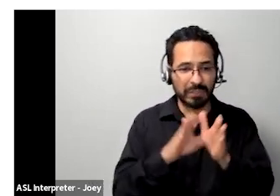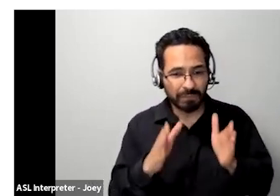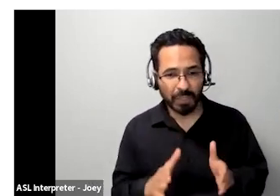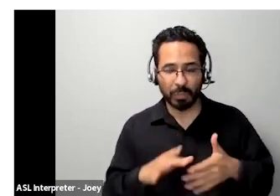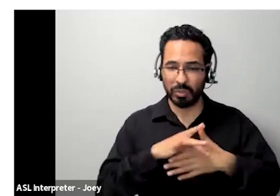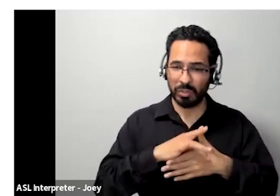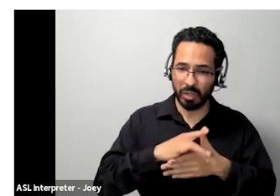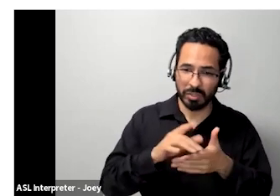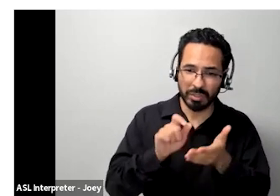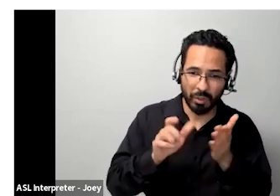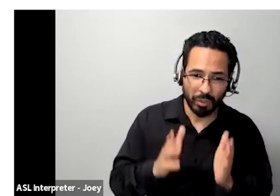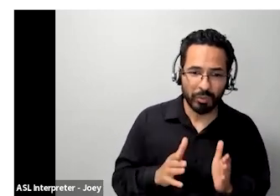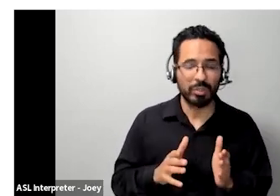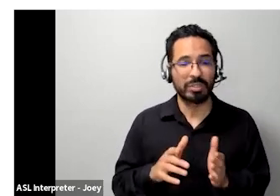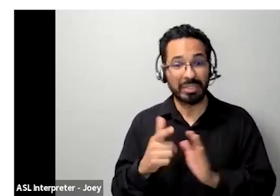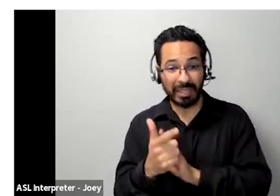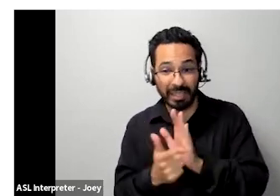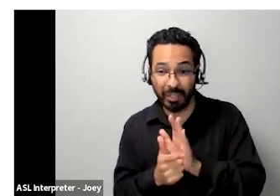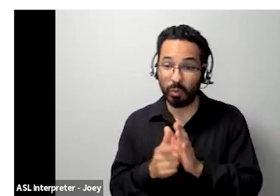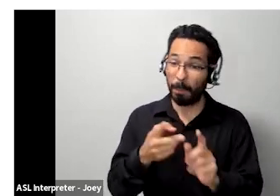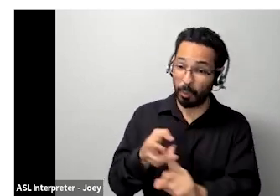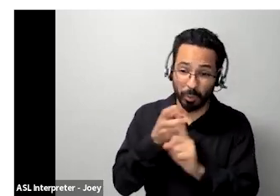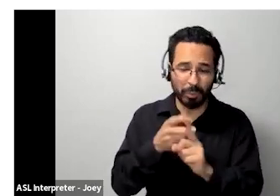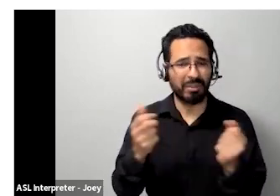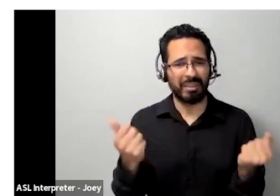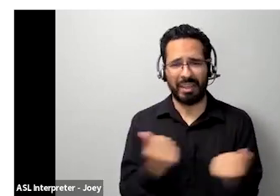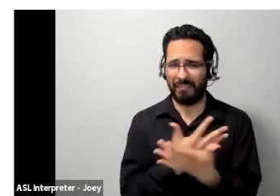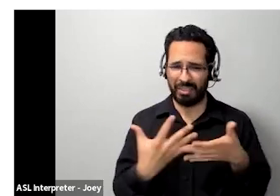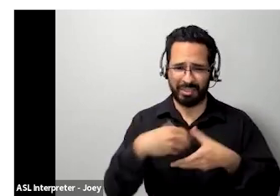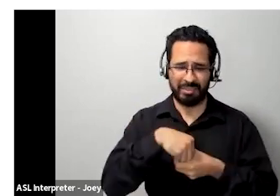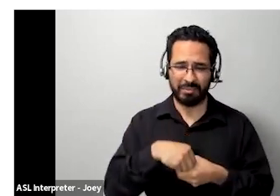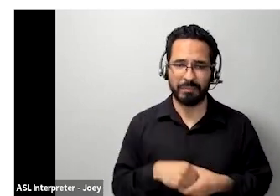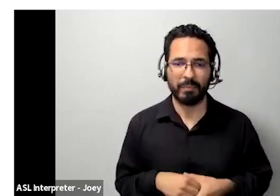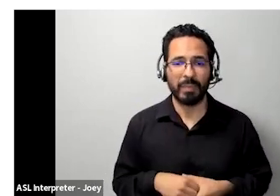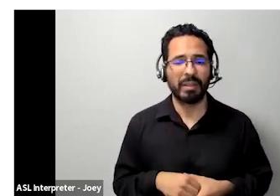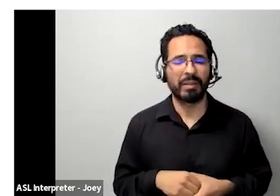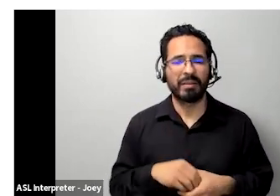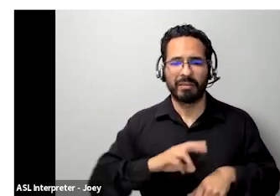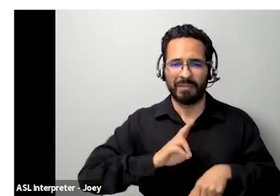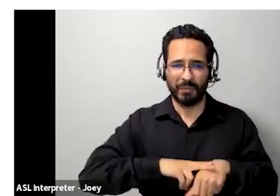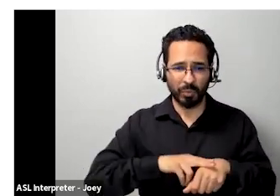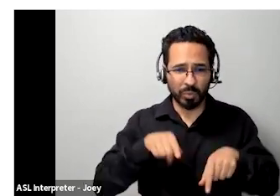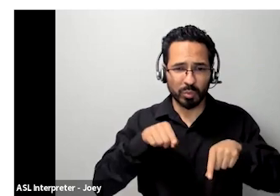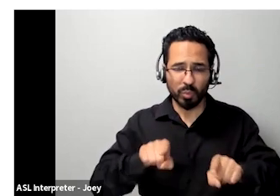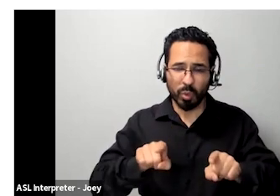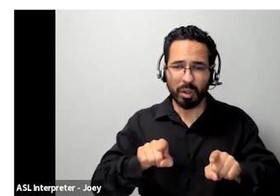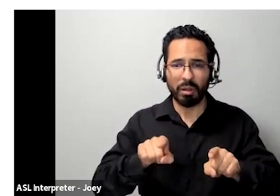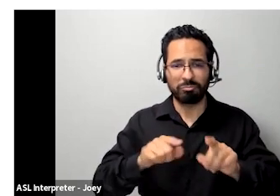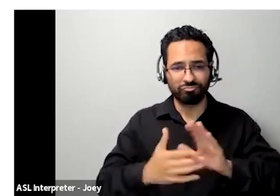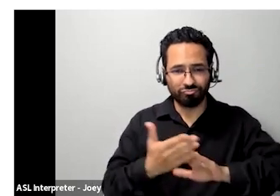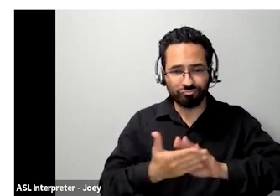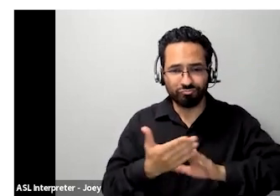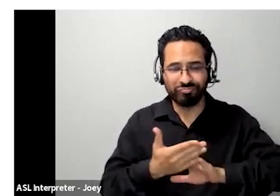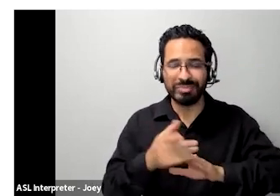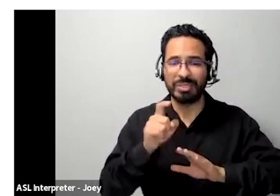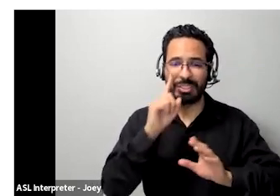even legal, even procurement, everything is involved. And of course, when you're doing this, you always want to have a strategy on